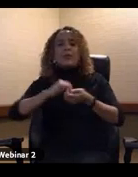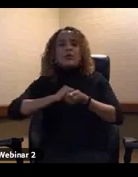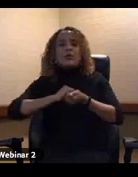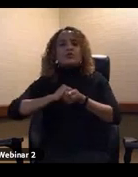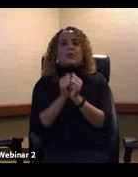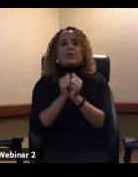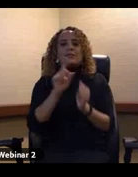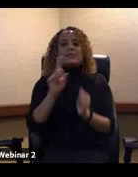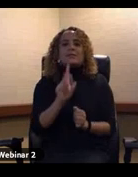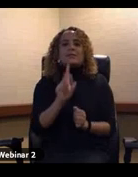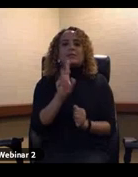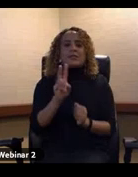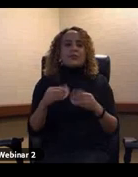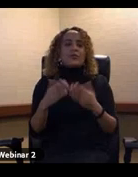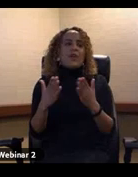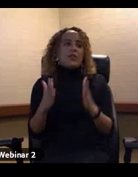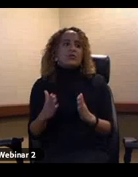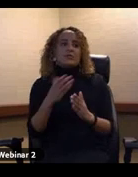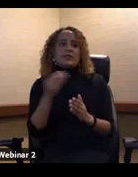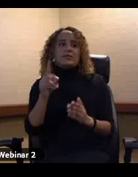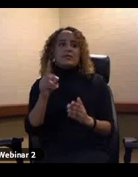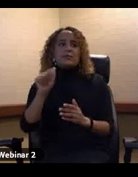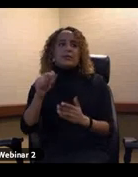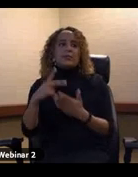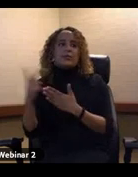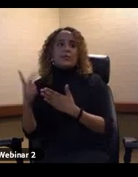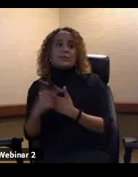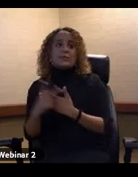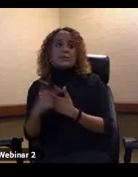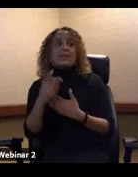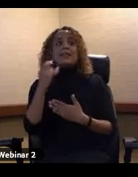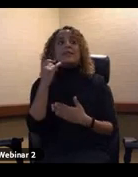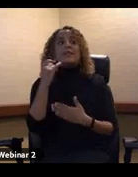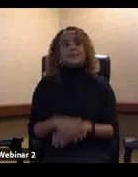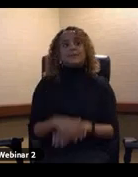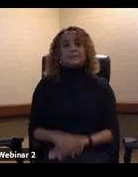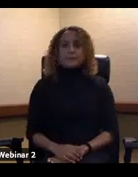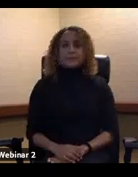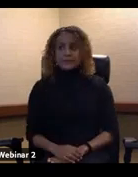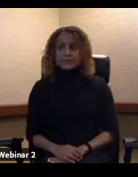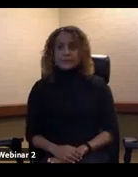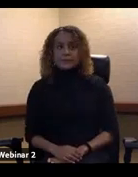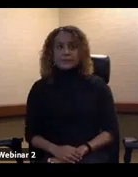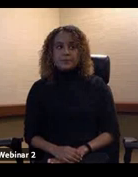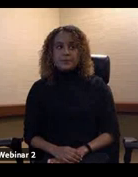service providers and a disability program, especially if that mainstream organization is the applicant.